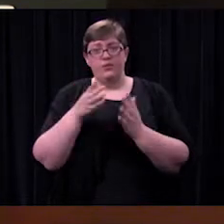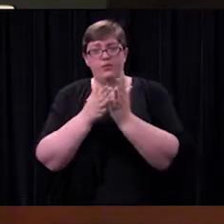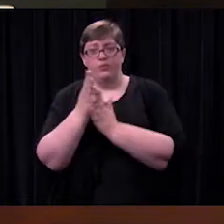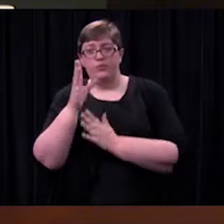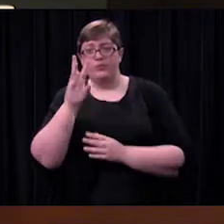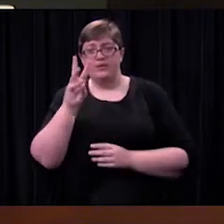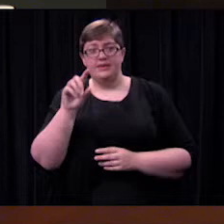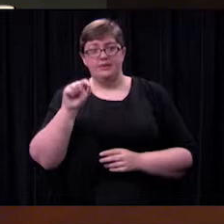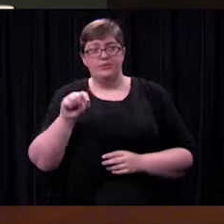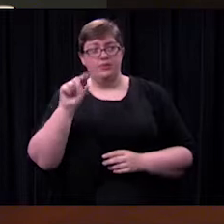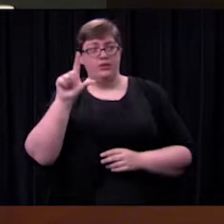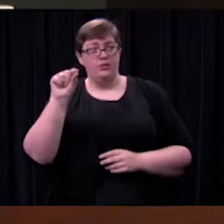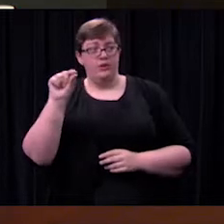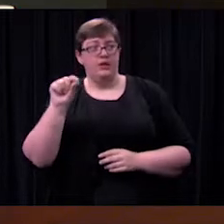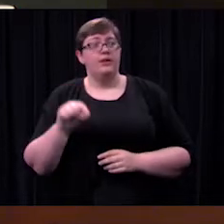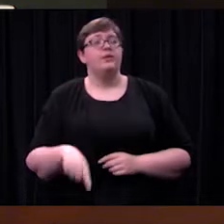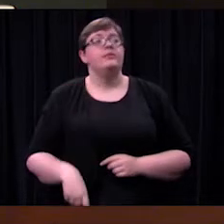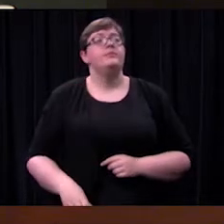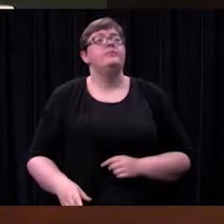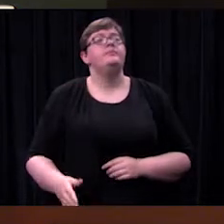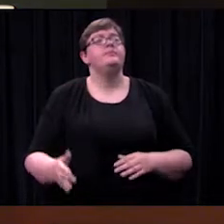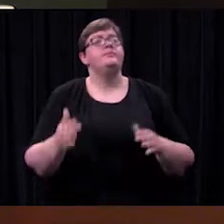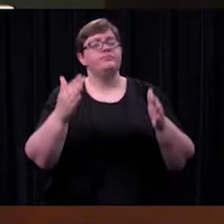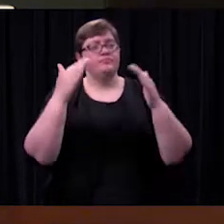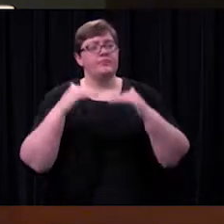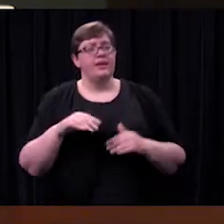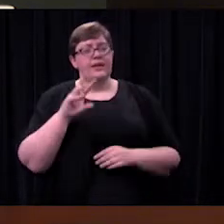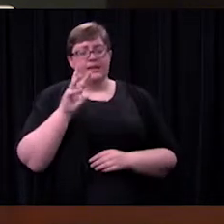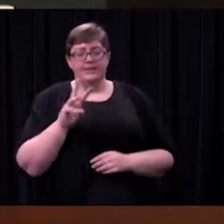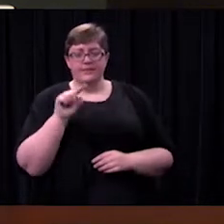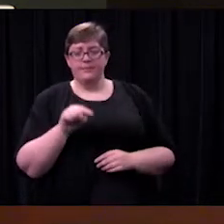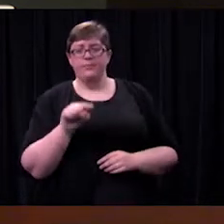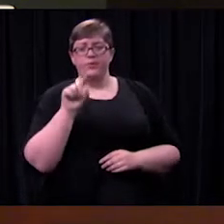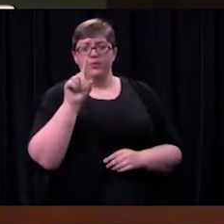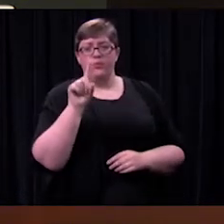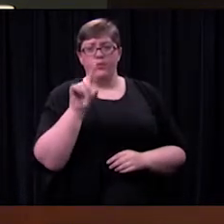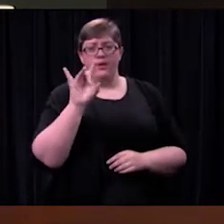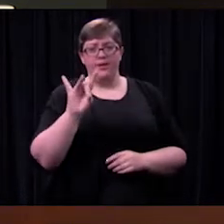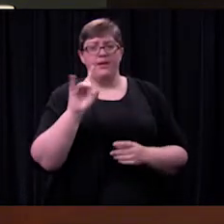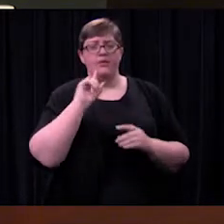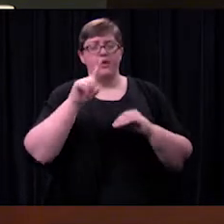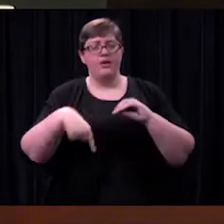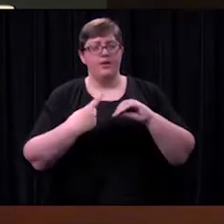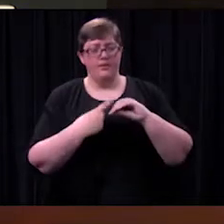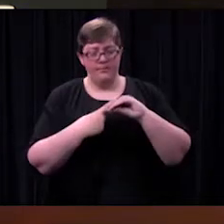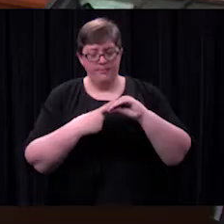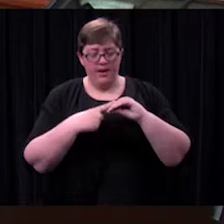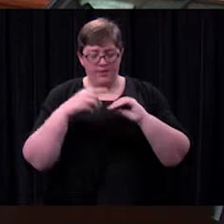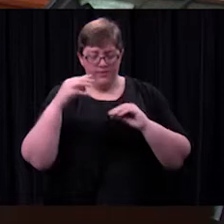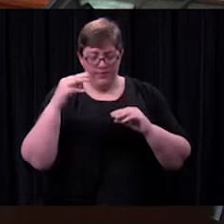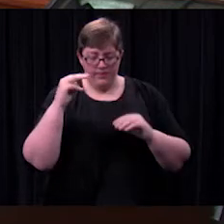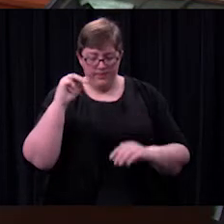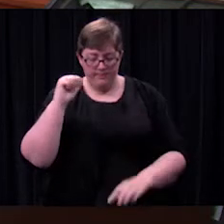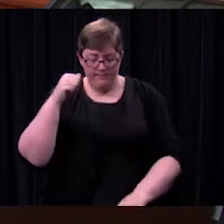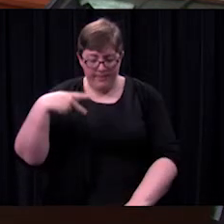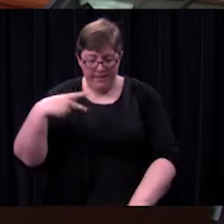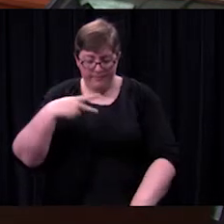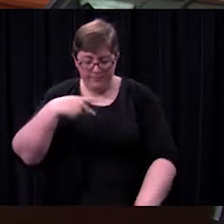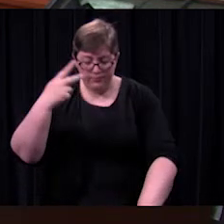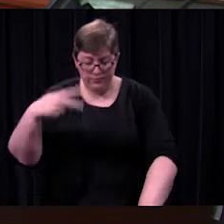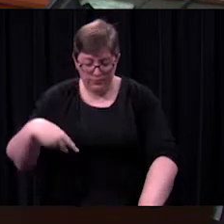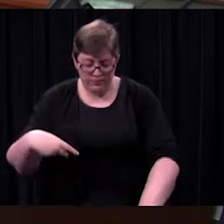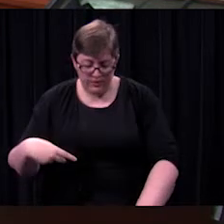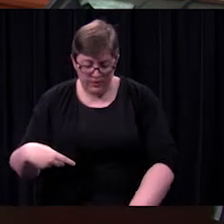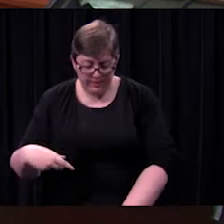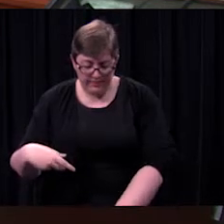620? 6.18, just the, talking about the MAP program. We just have, again, with this